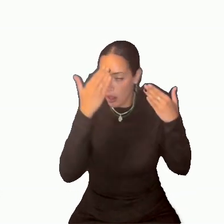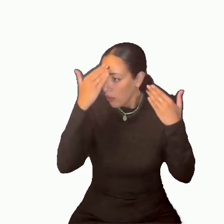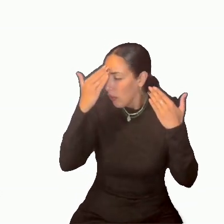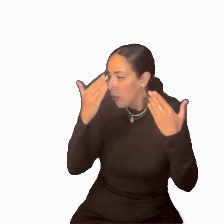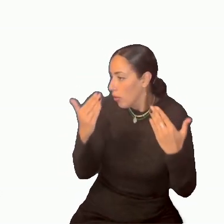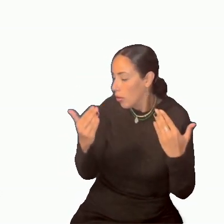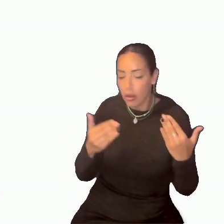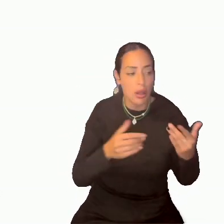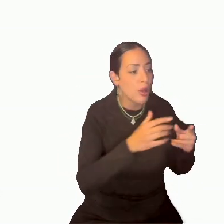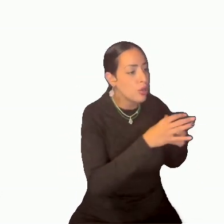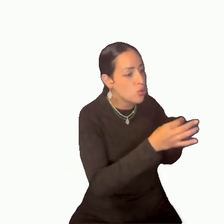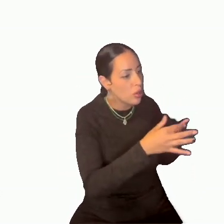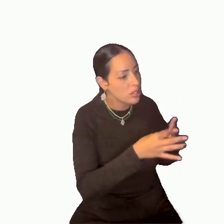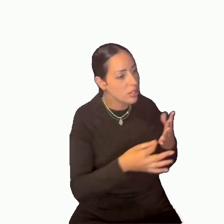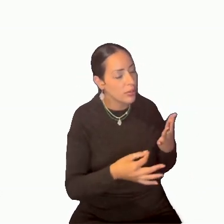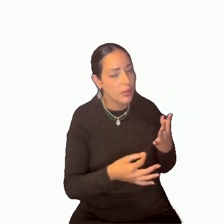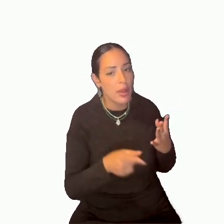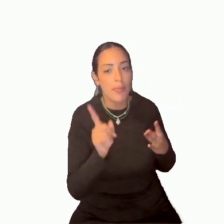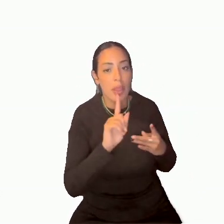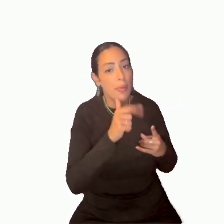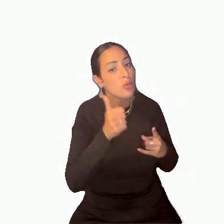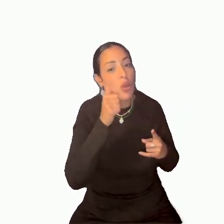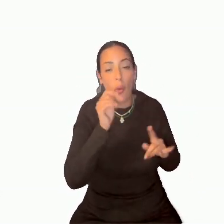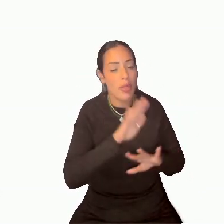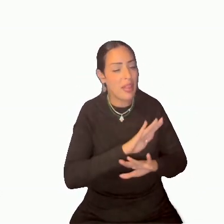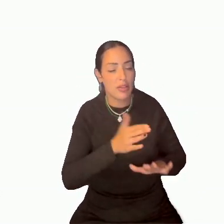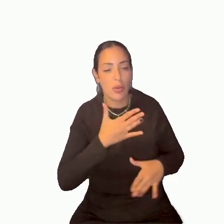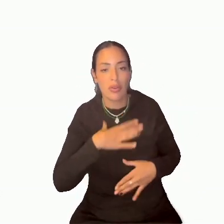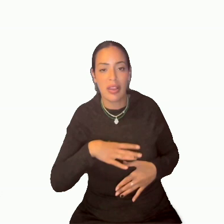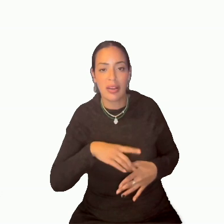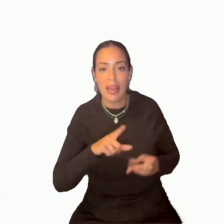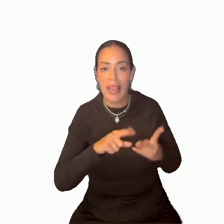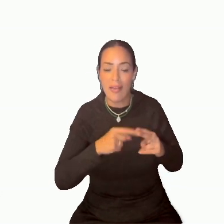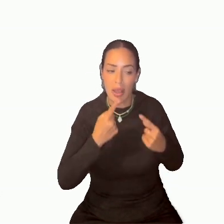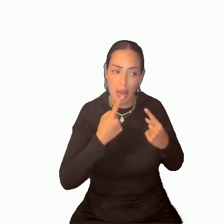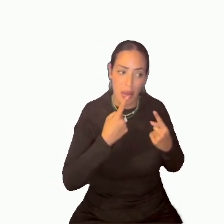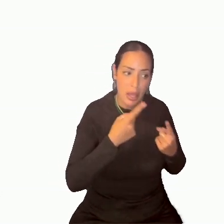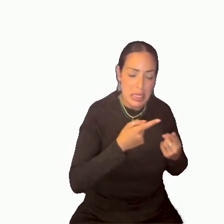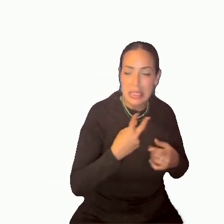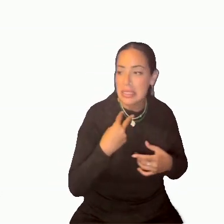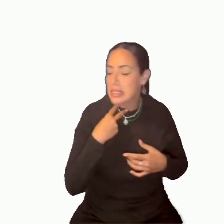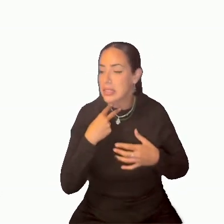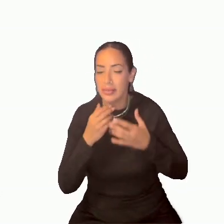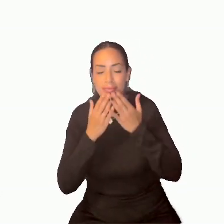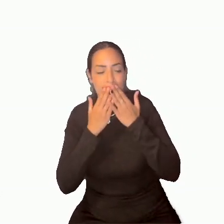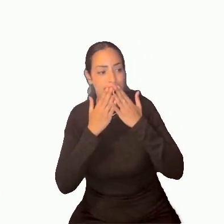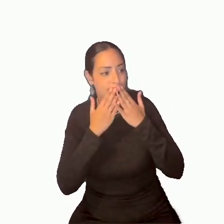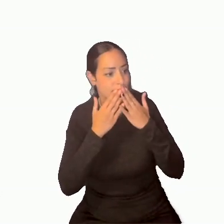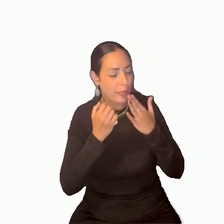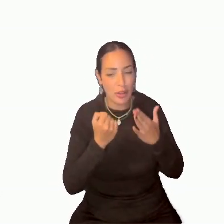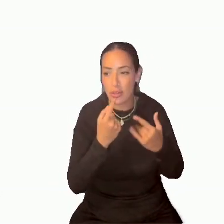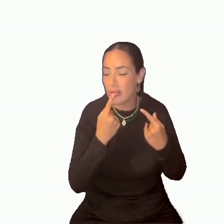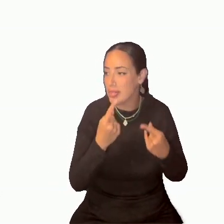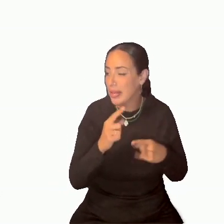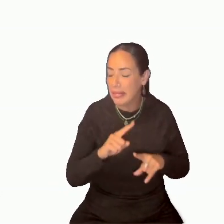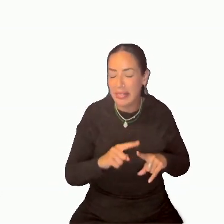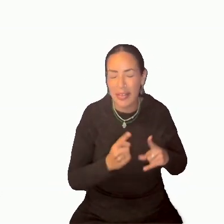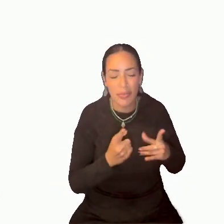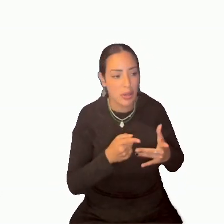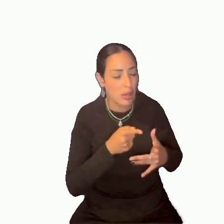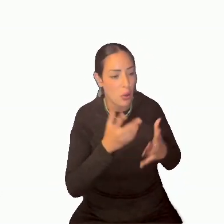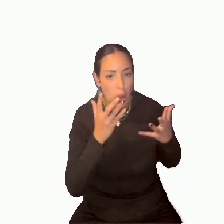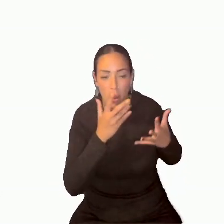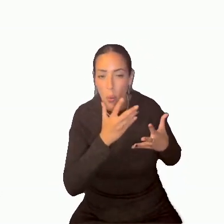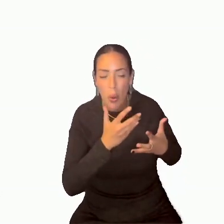will know what they don't need. If you regret something that you've said, wish you'd said it differently, or are concerned that it's had a negative